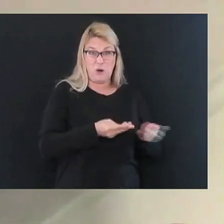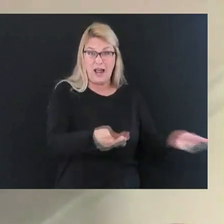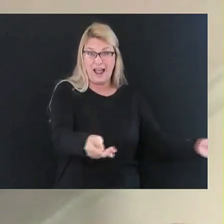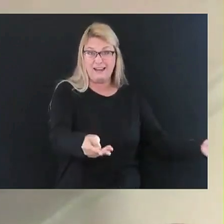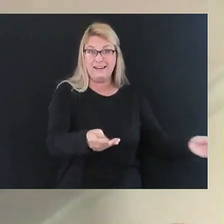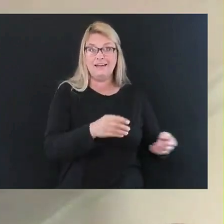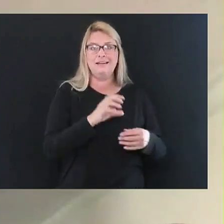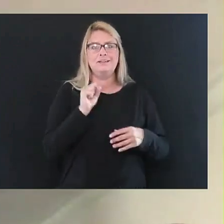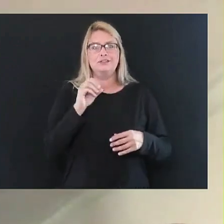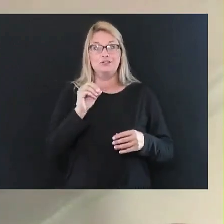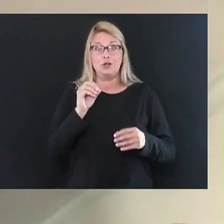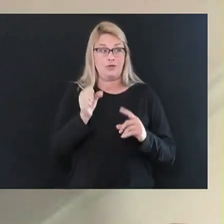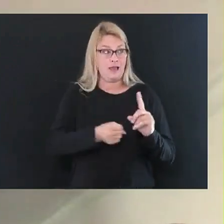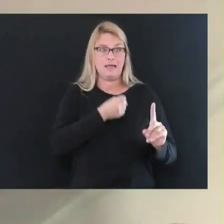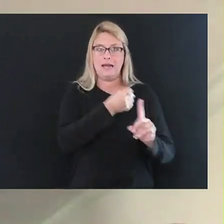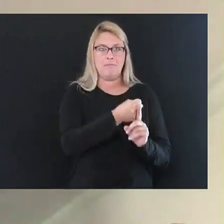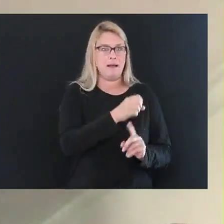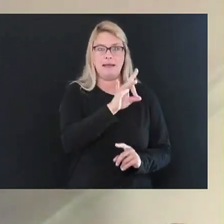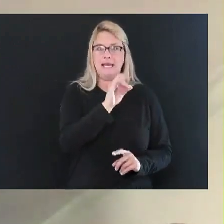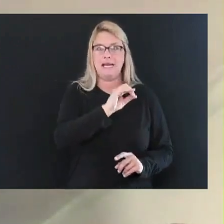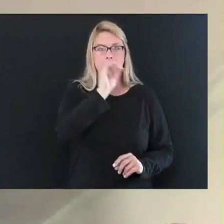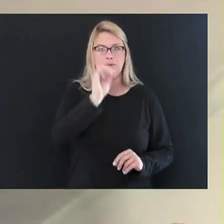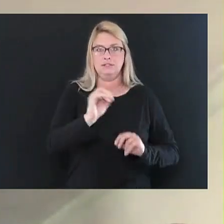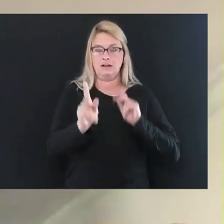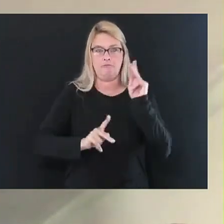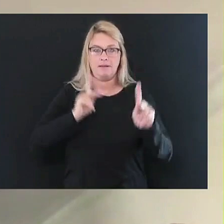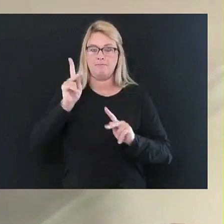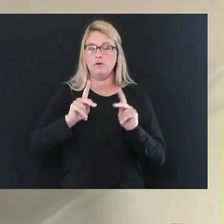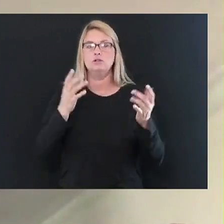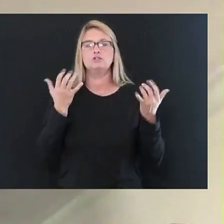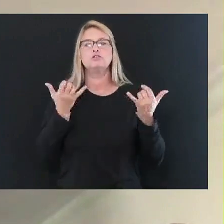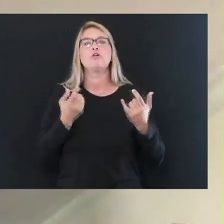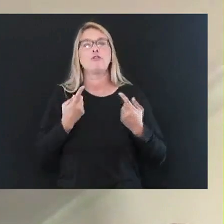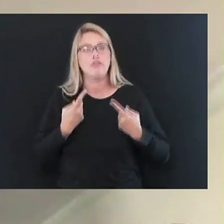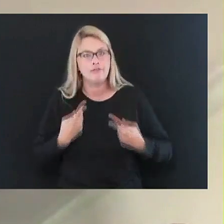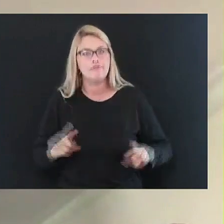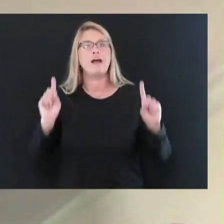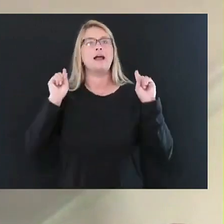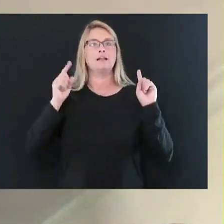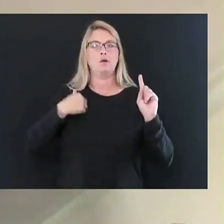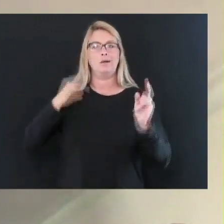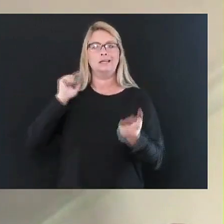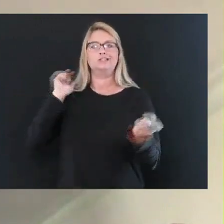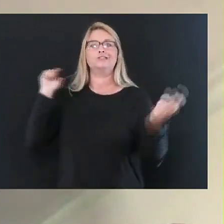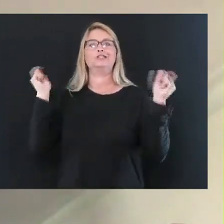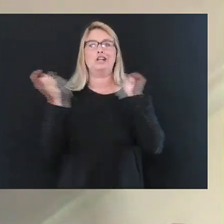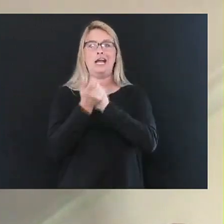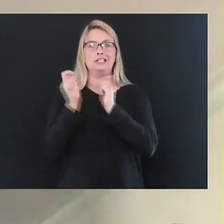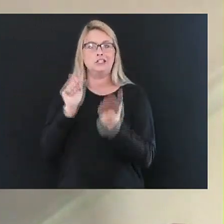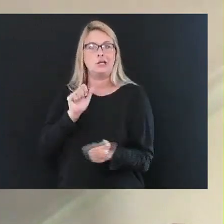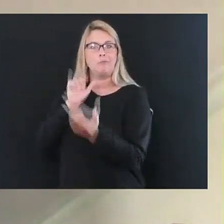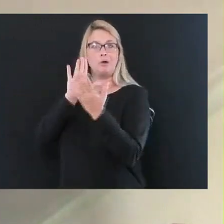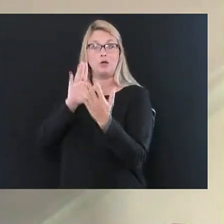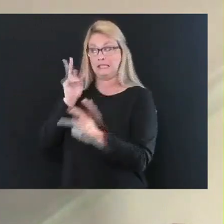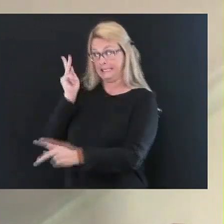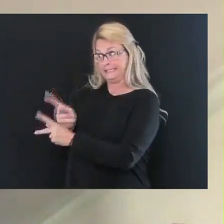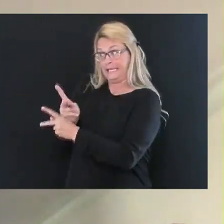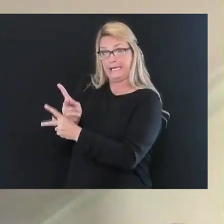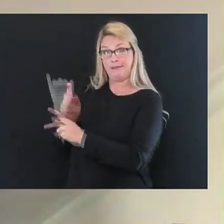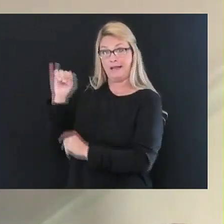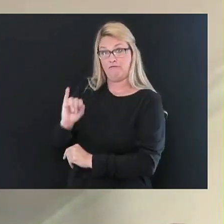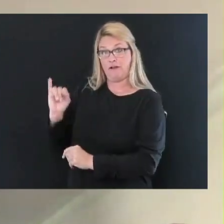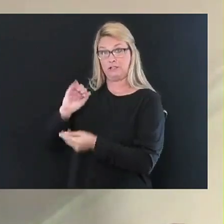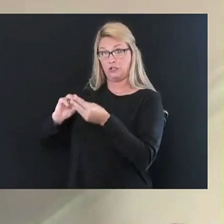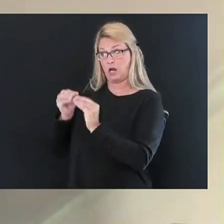infect 80% of others. So we then changed our approach not to get rid of that infection or incidence